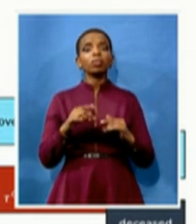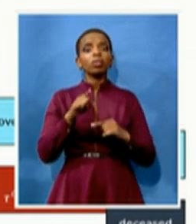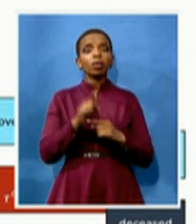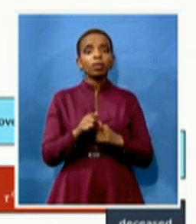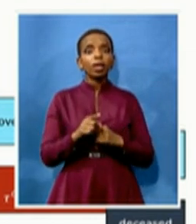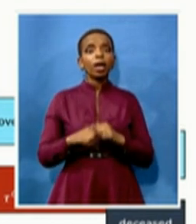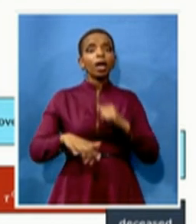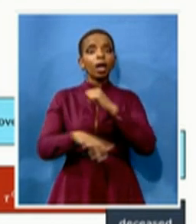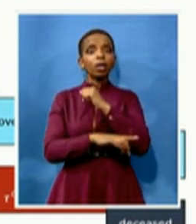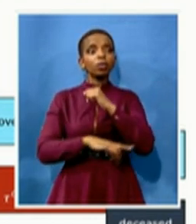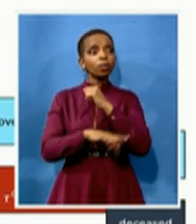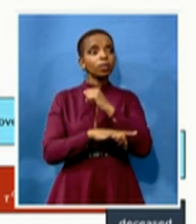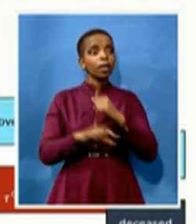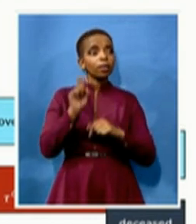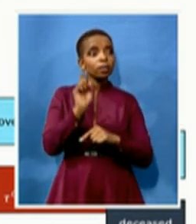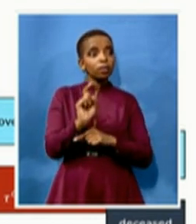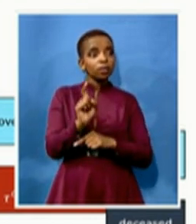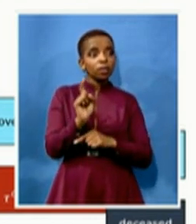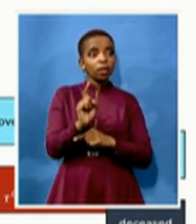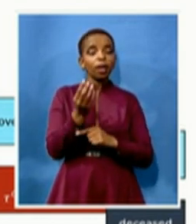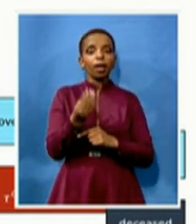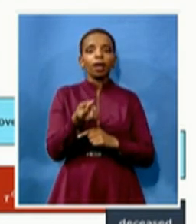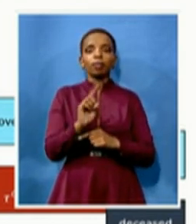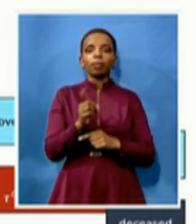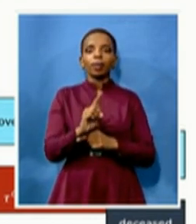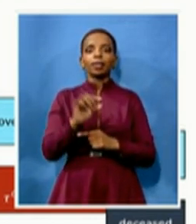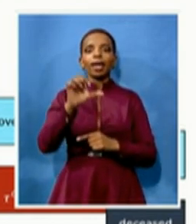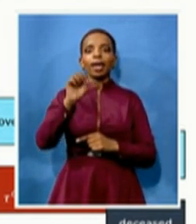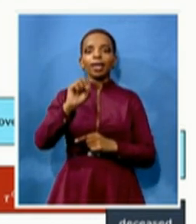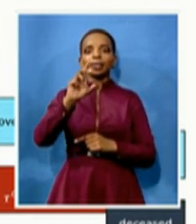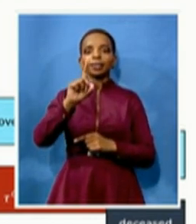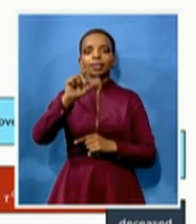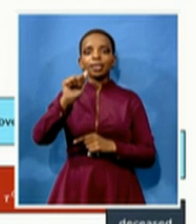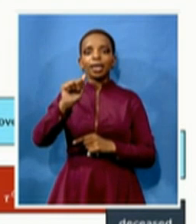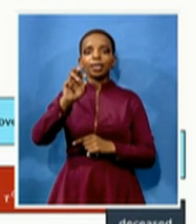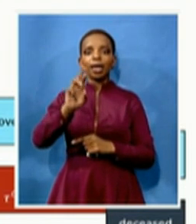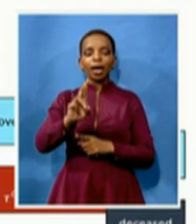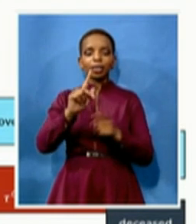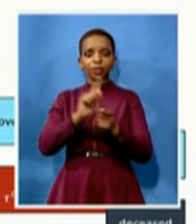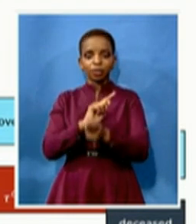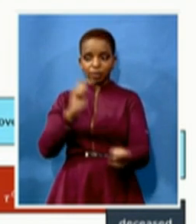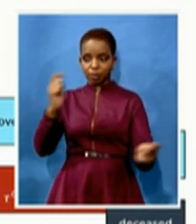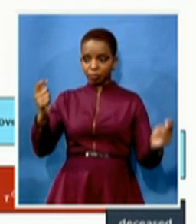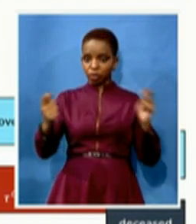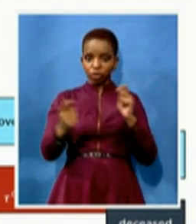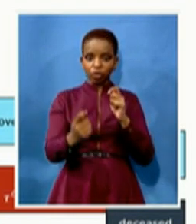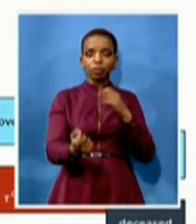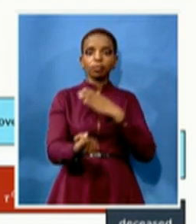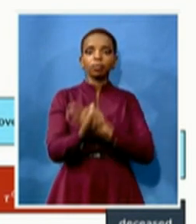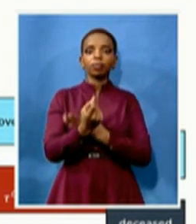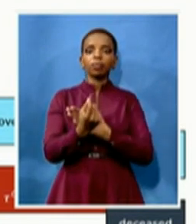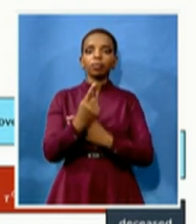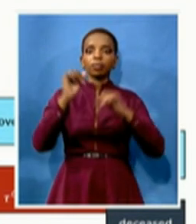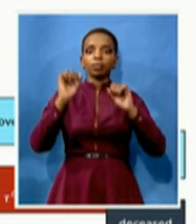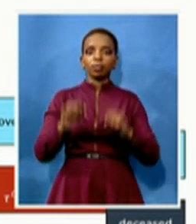basic SEIR transmission probabilities calibrated to the best available data and parameters.